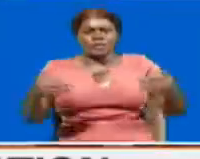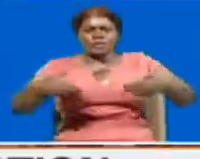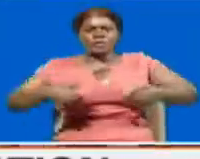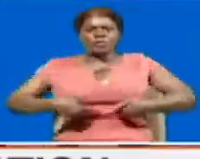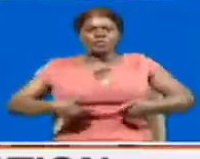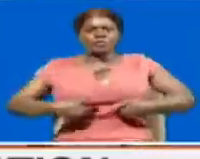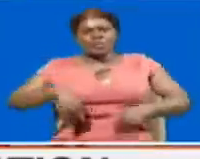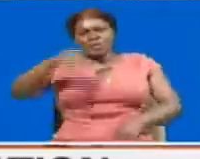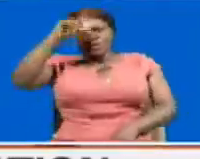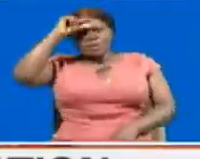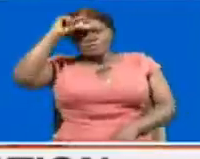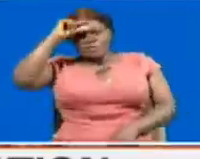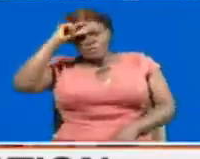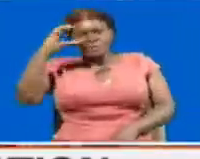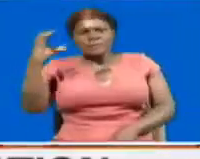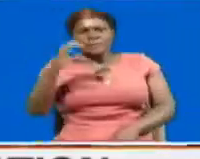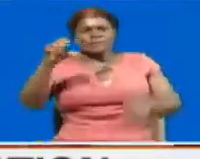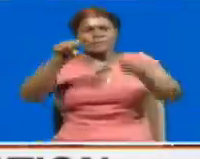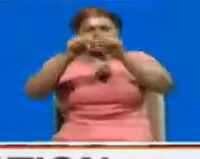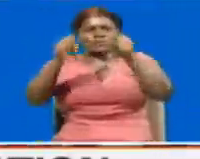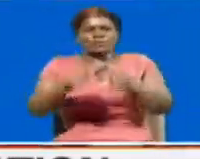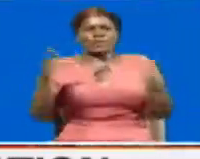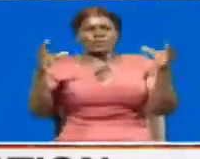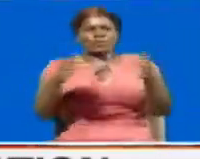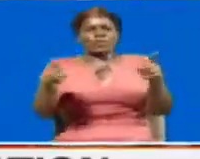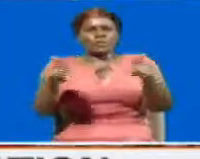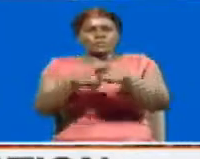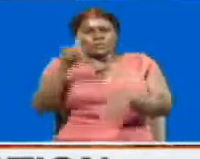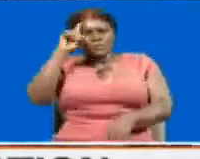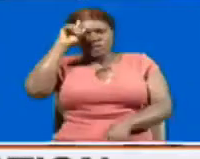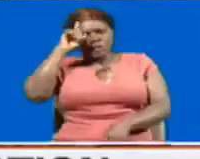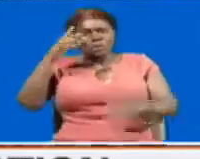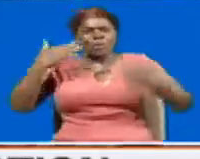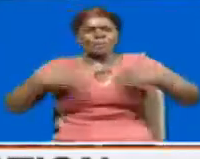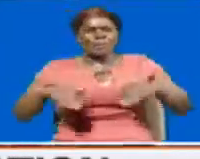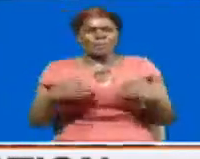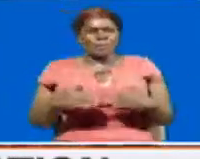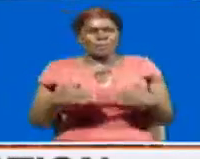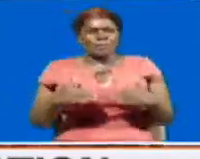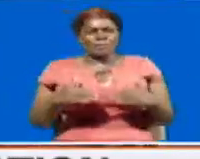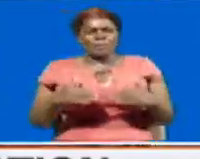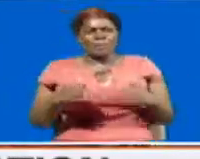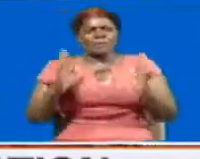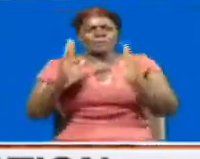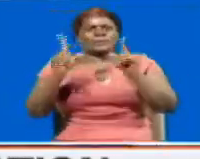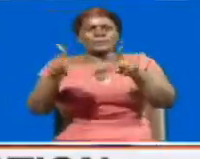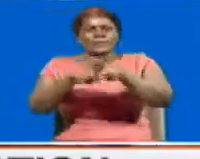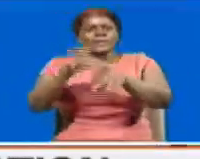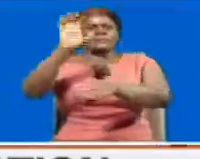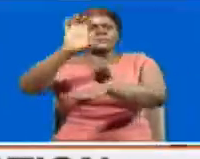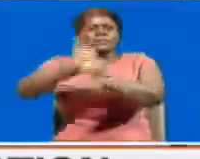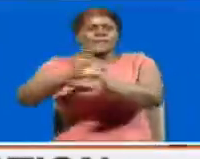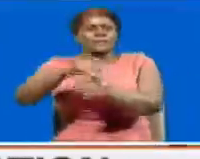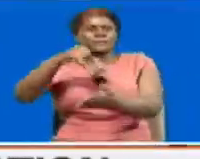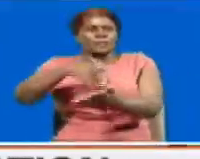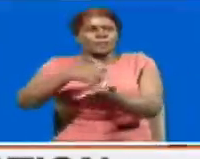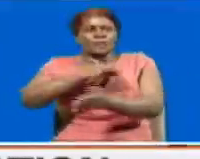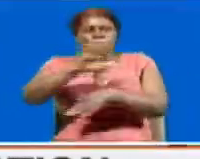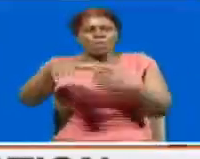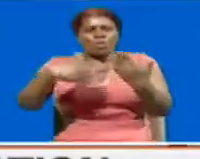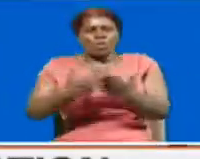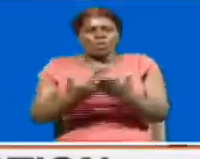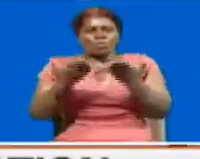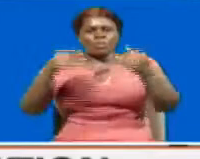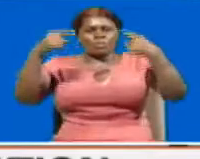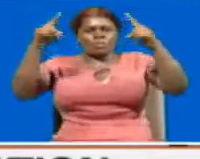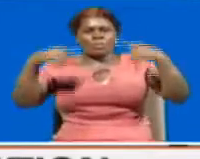youth, governments, civil society groups, and the indigenous people. The clergy was not left behind. Call that you